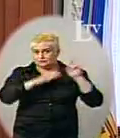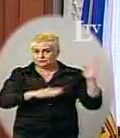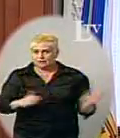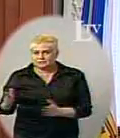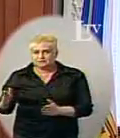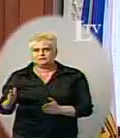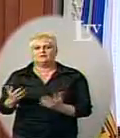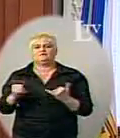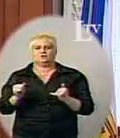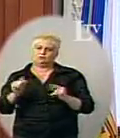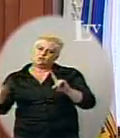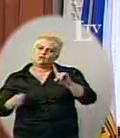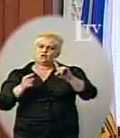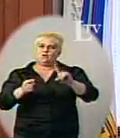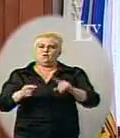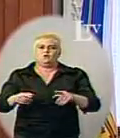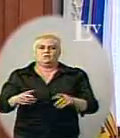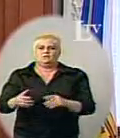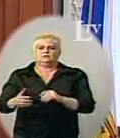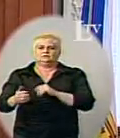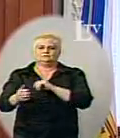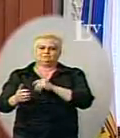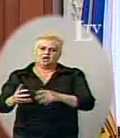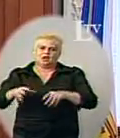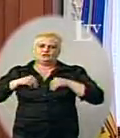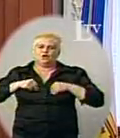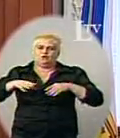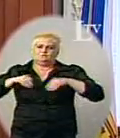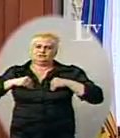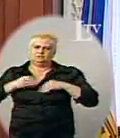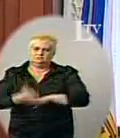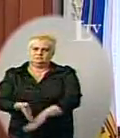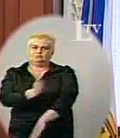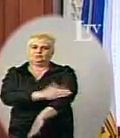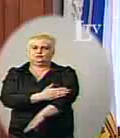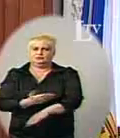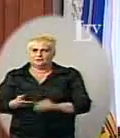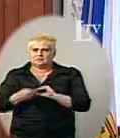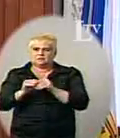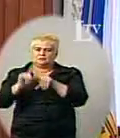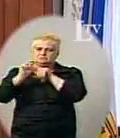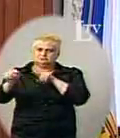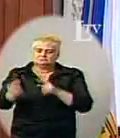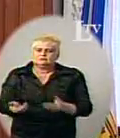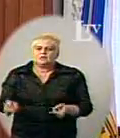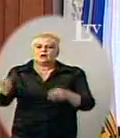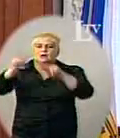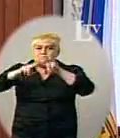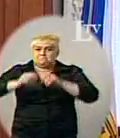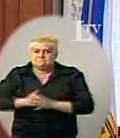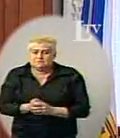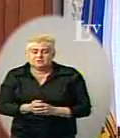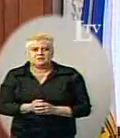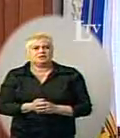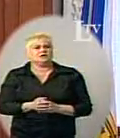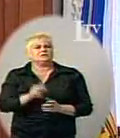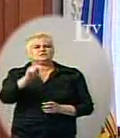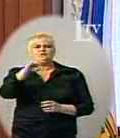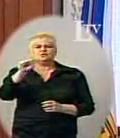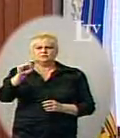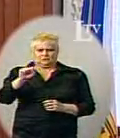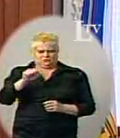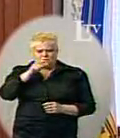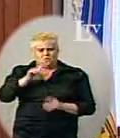increase adoption rates in Nova Scotia. Nova Scotian families in distress frequently